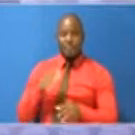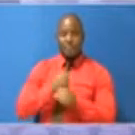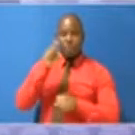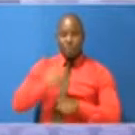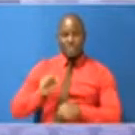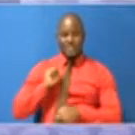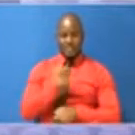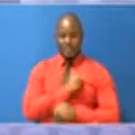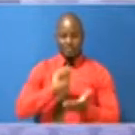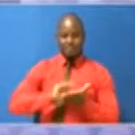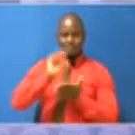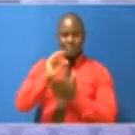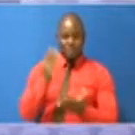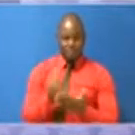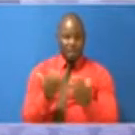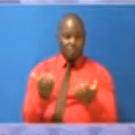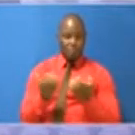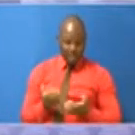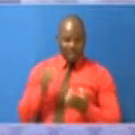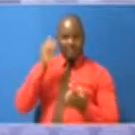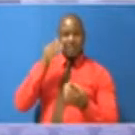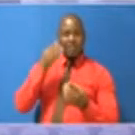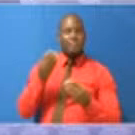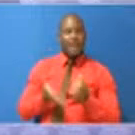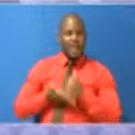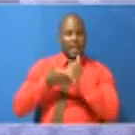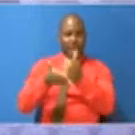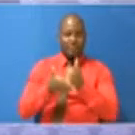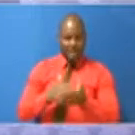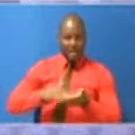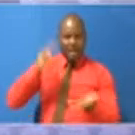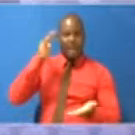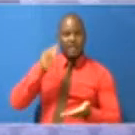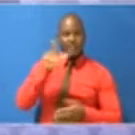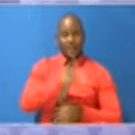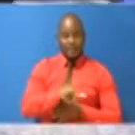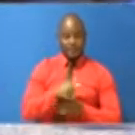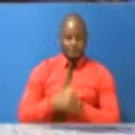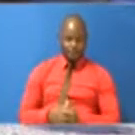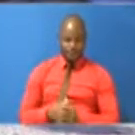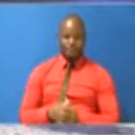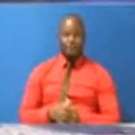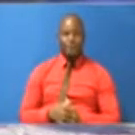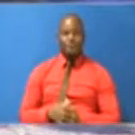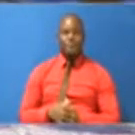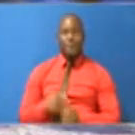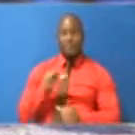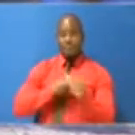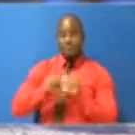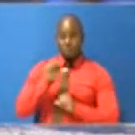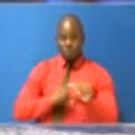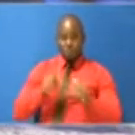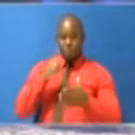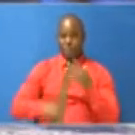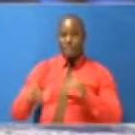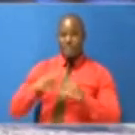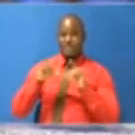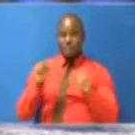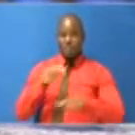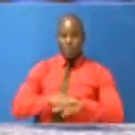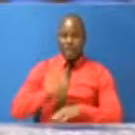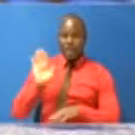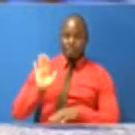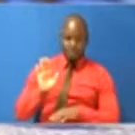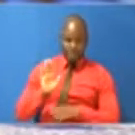sure senate allocates us the money we require to attend to high density areas okay a rebuttal in terms of uh what he said on